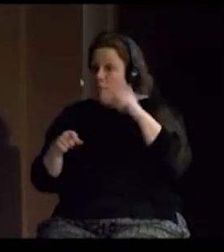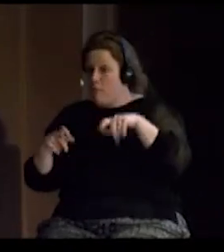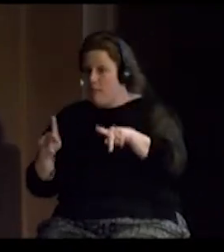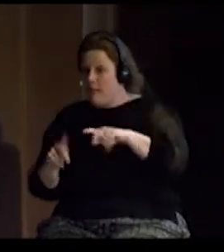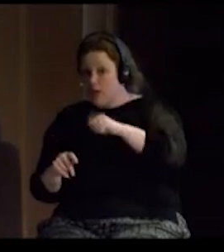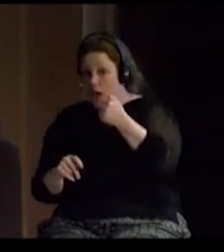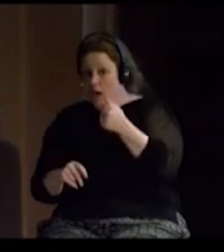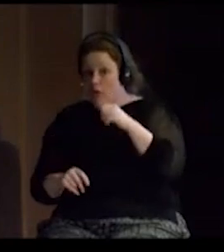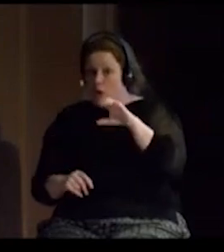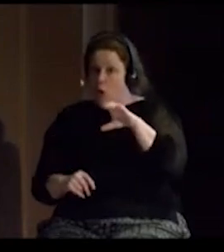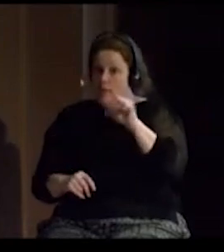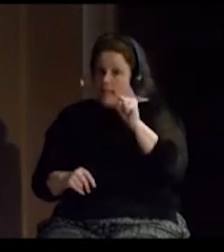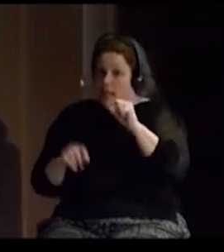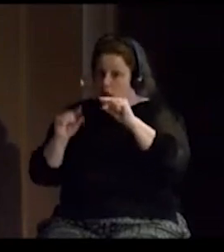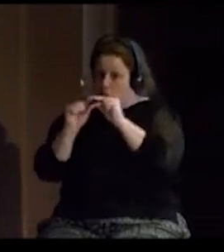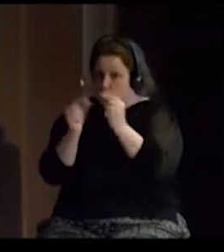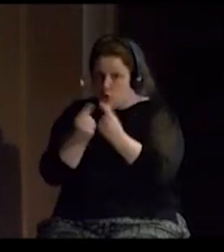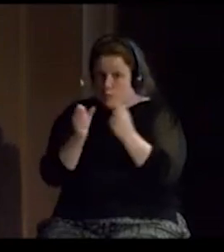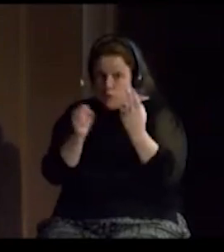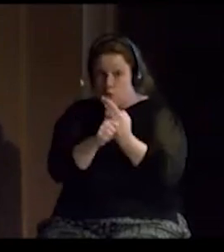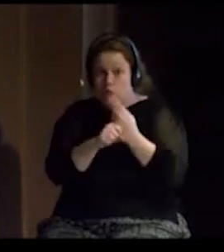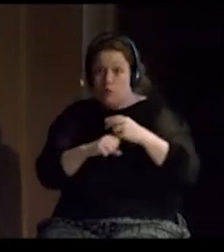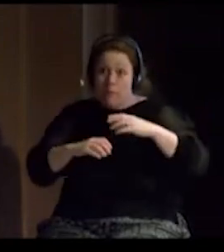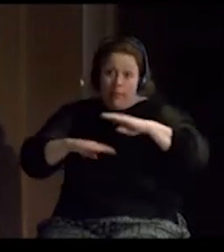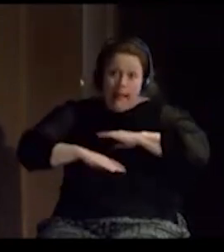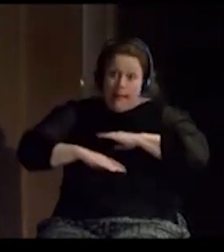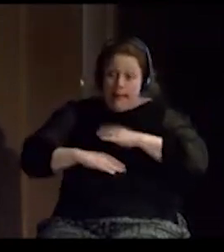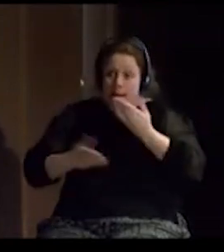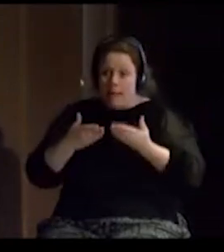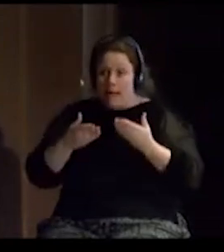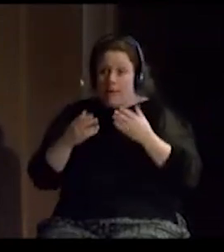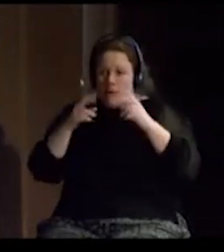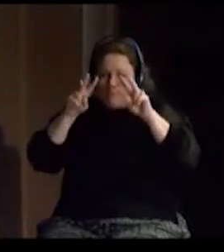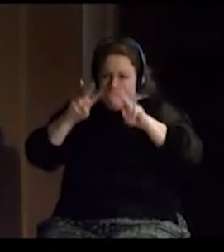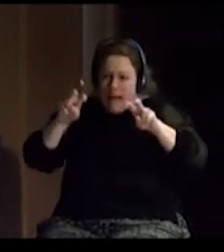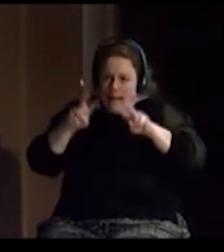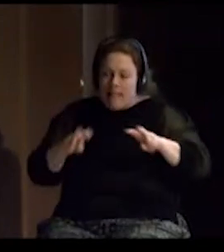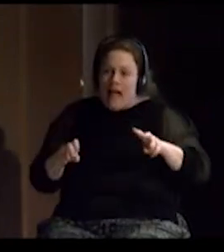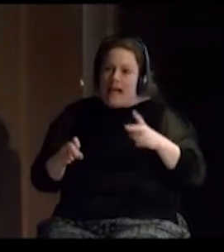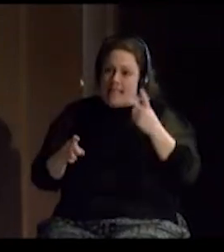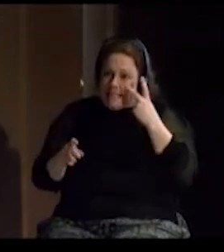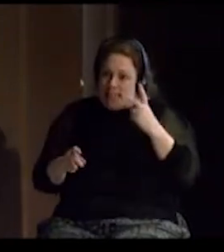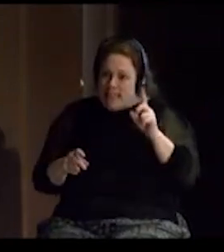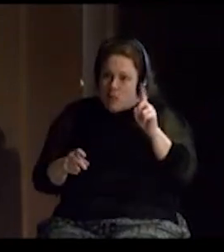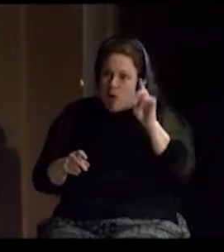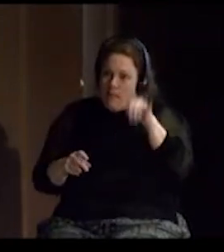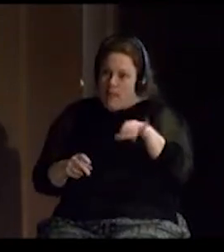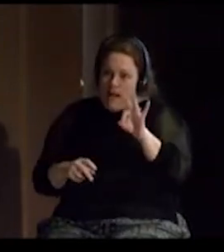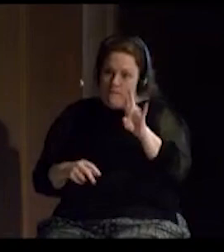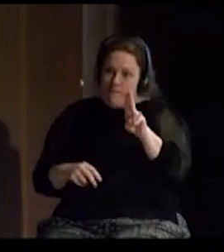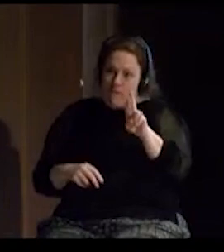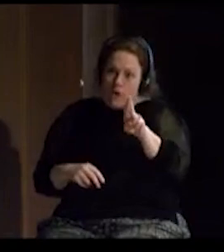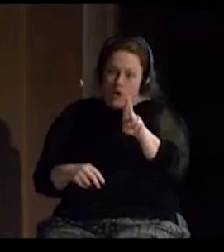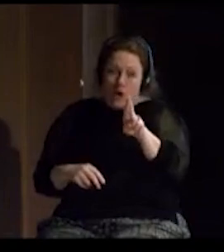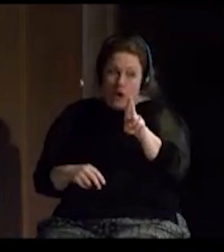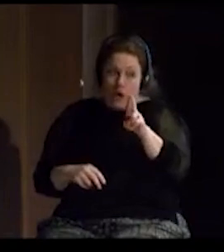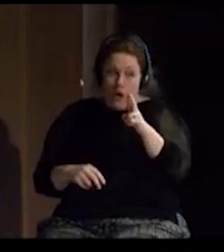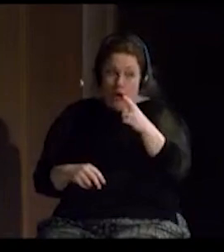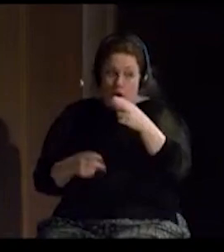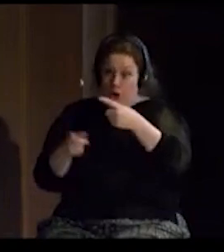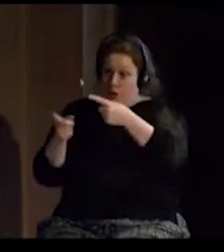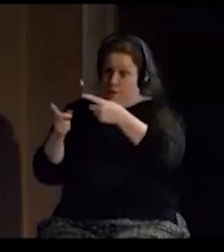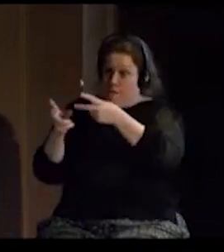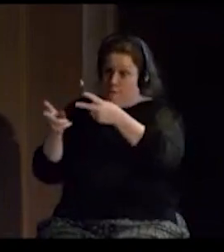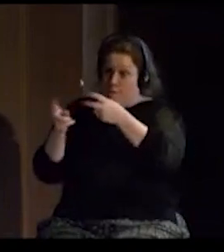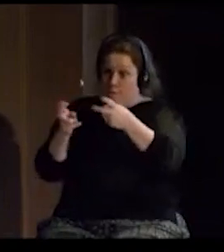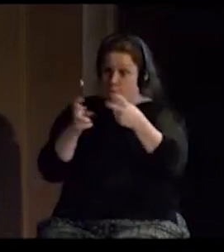to use a blanket to analyze and see where that fur is from, what that dog